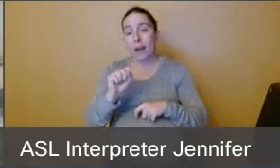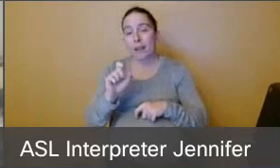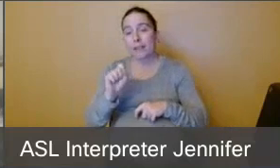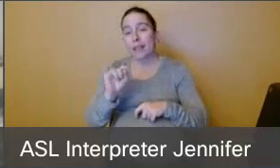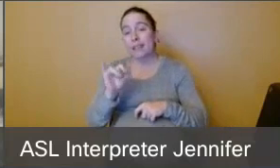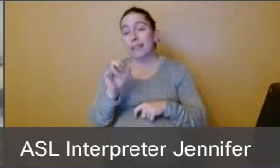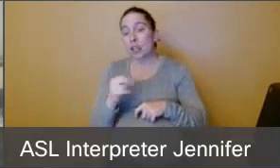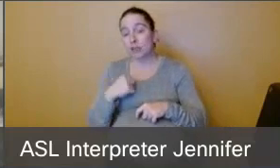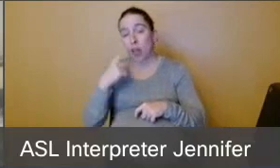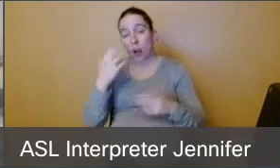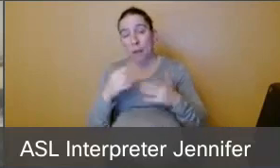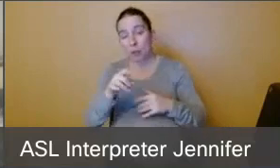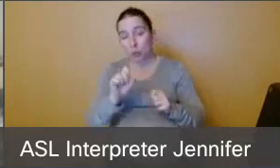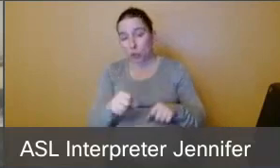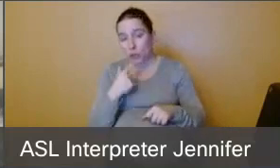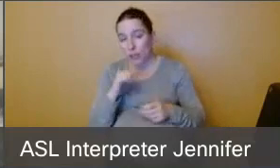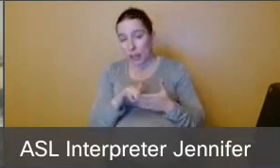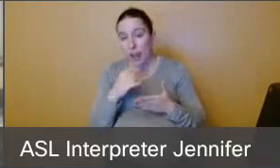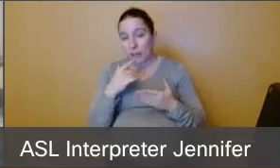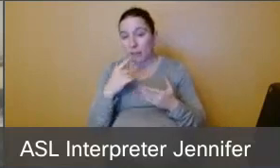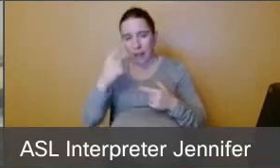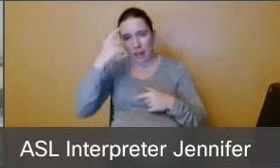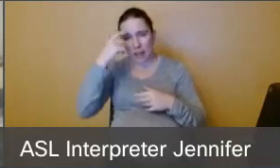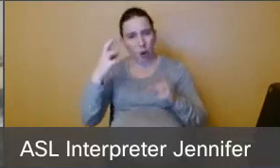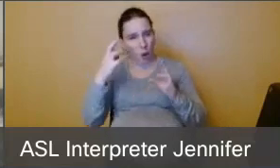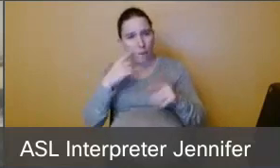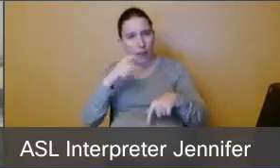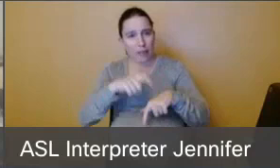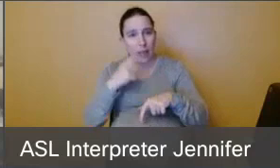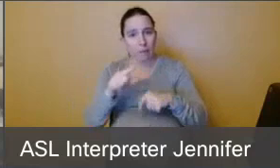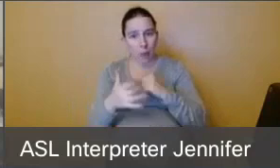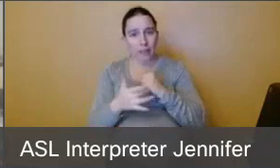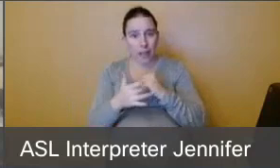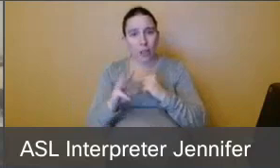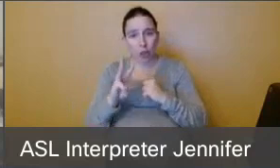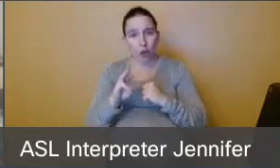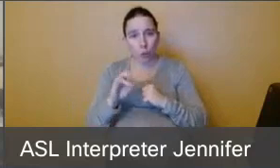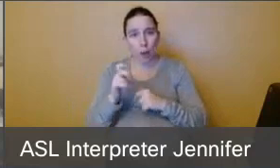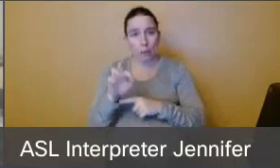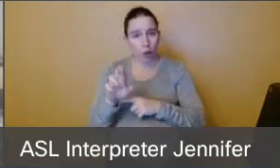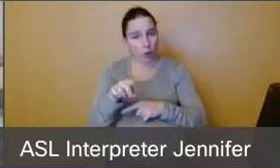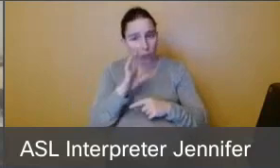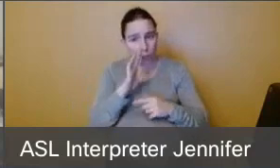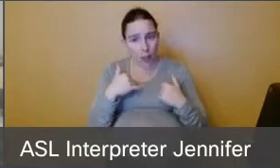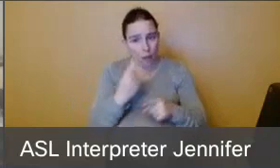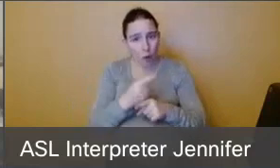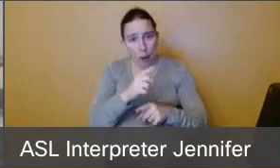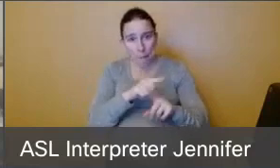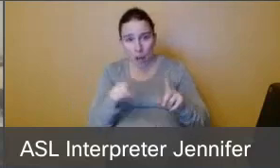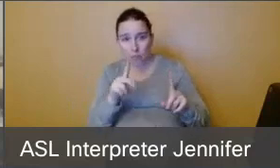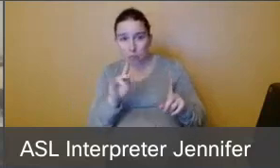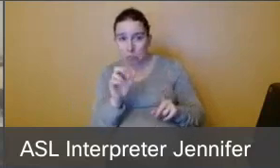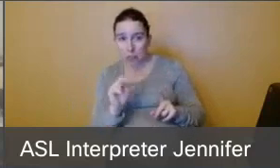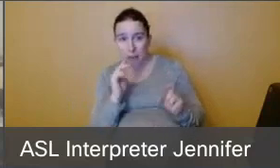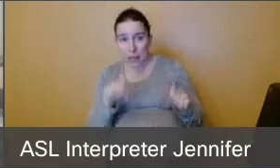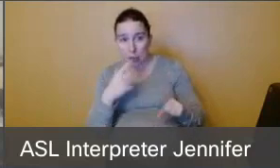able to address. I think hopefully at the time of the technical assistance webinar, we'll have that in your hands, but Kevin, please feel free to